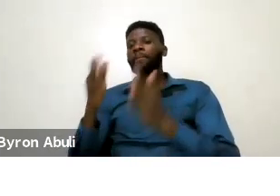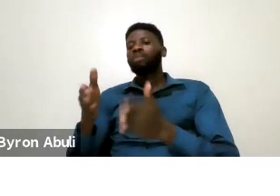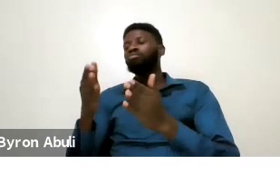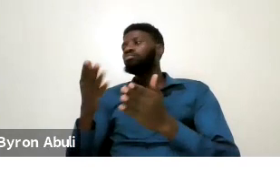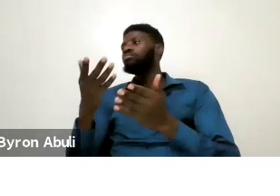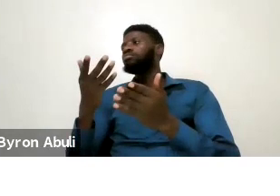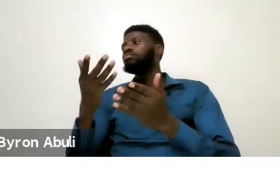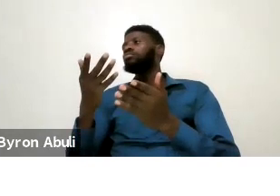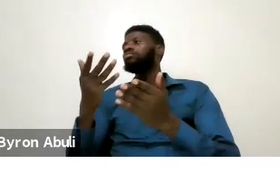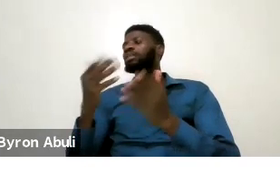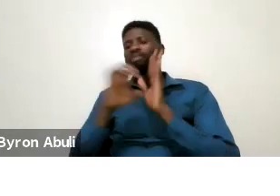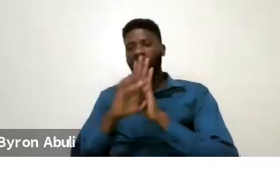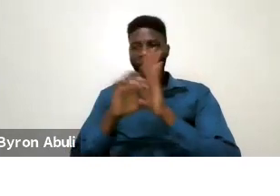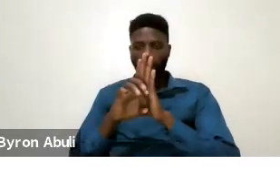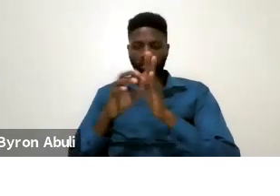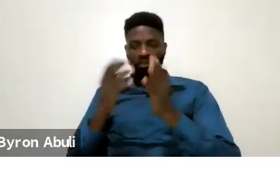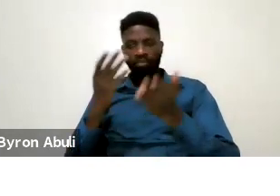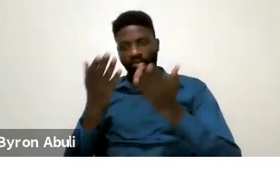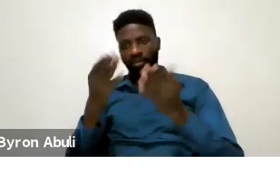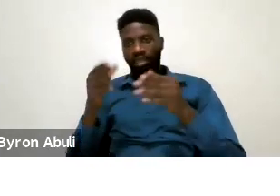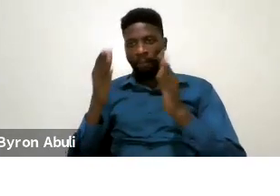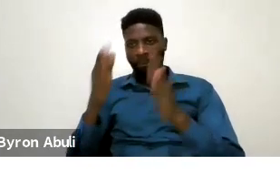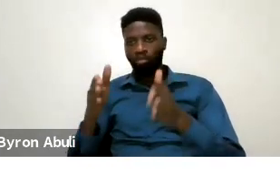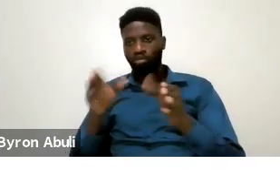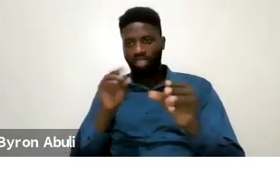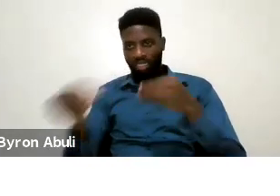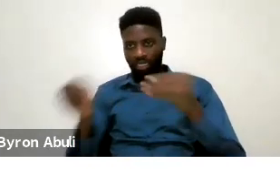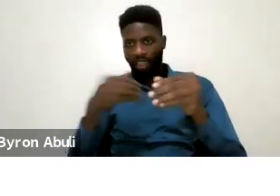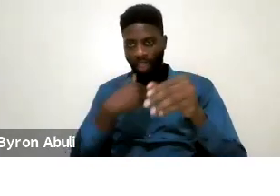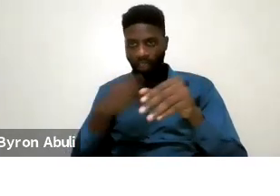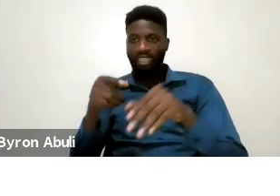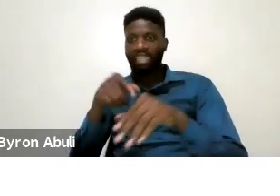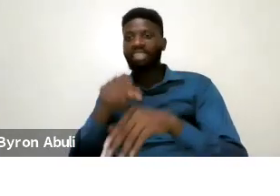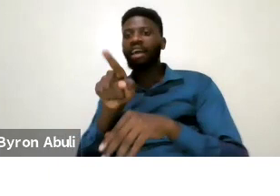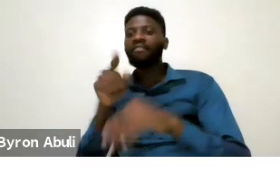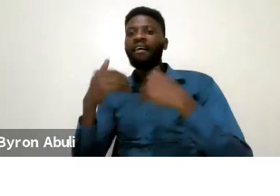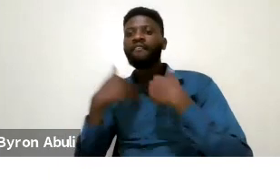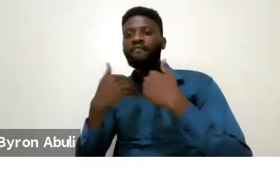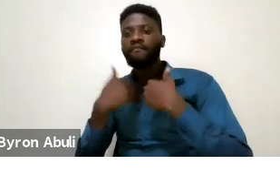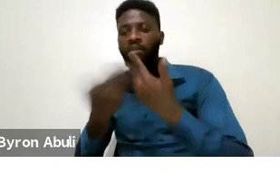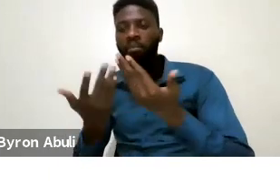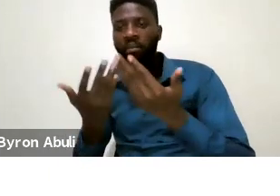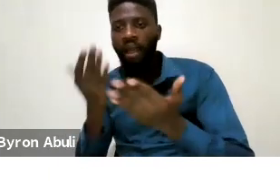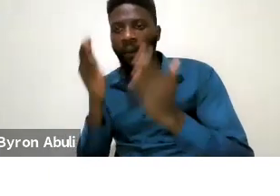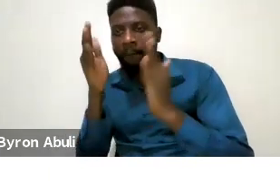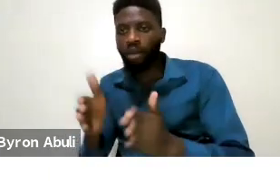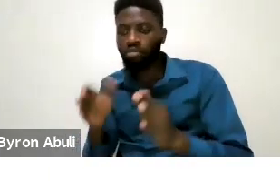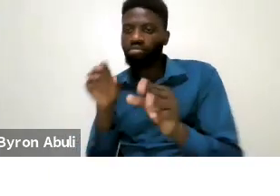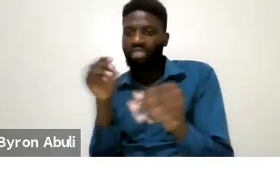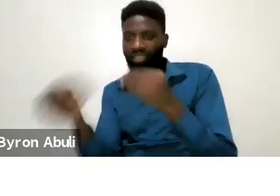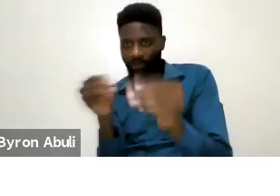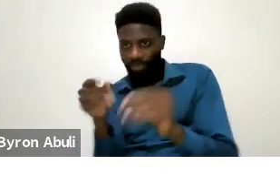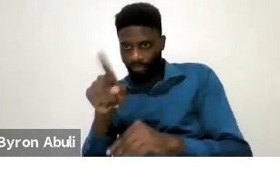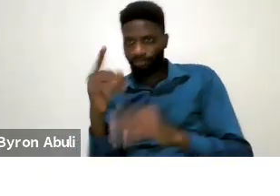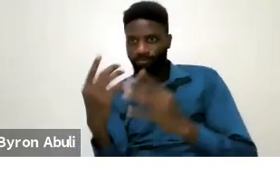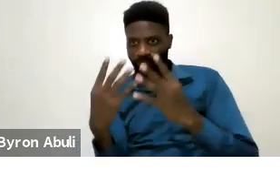give an example of, you're a person with disability. So you have a person living with disability, you have gone for an